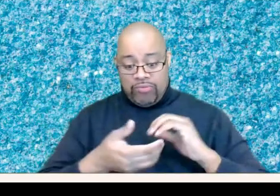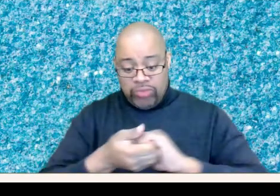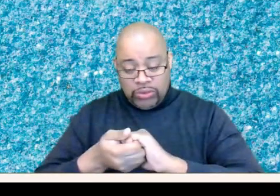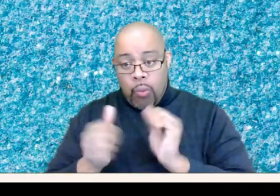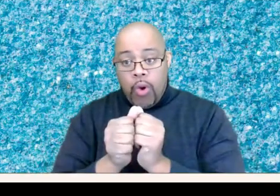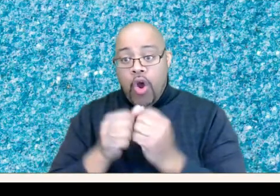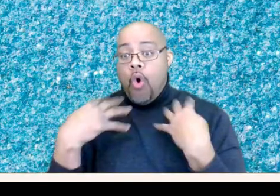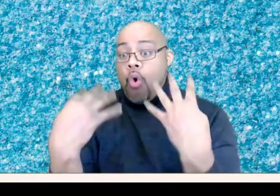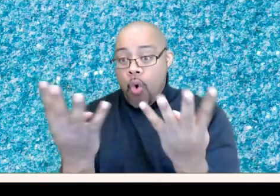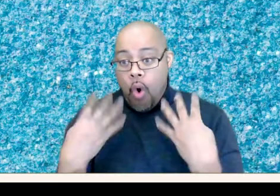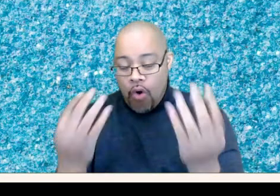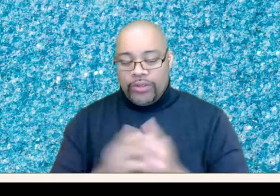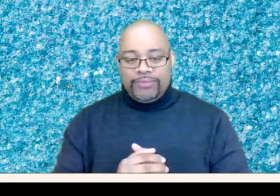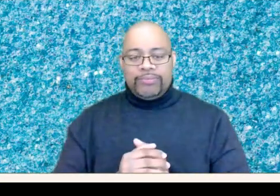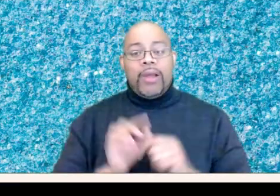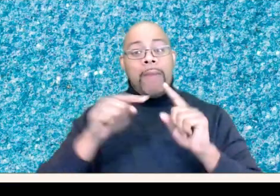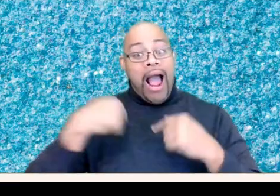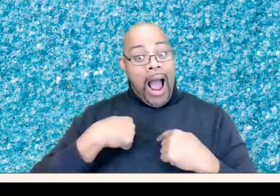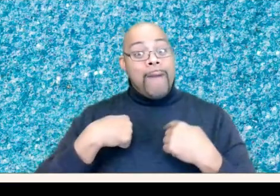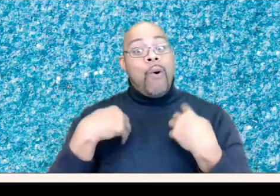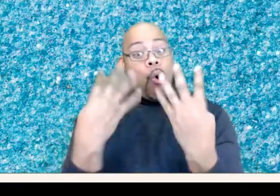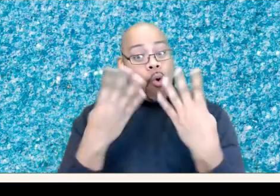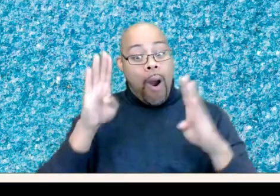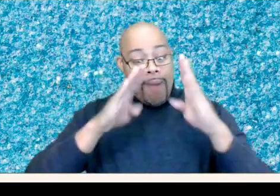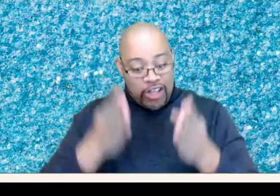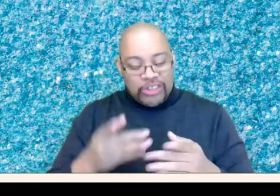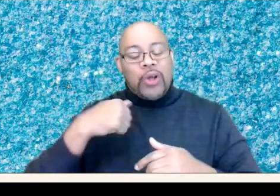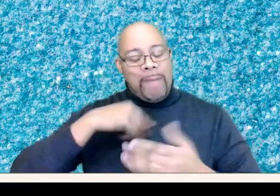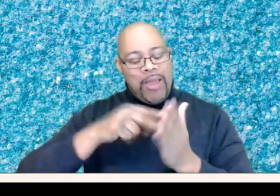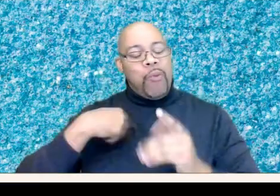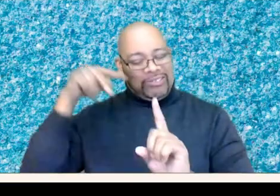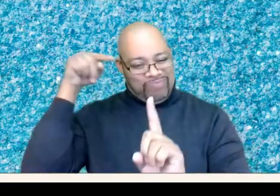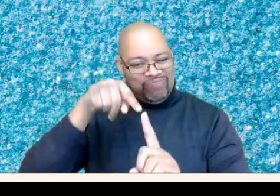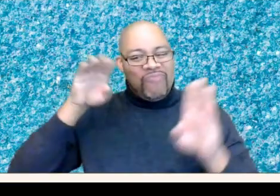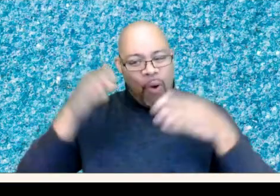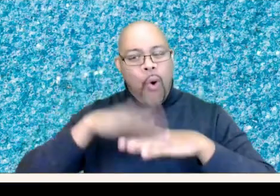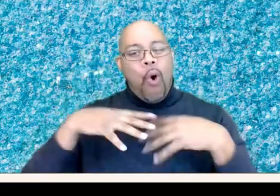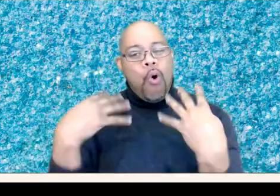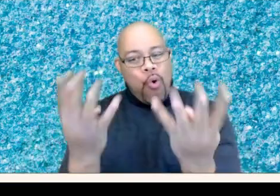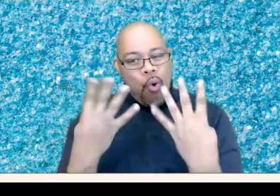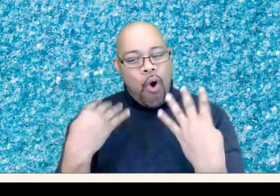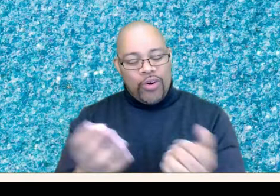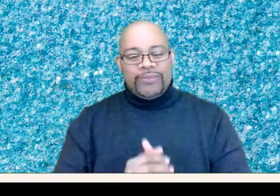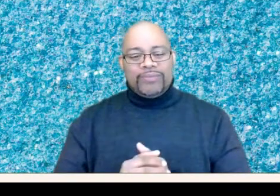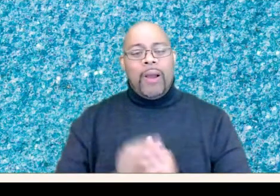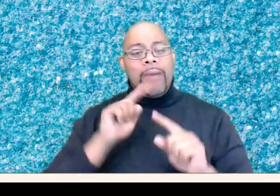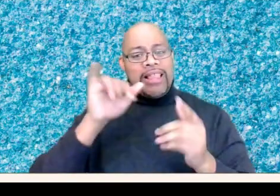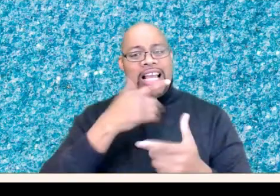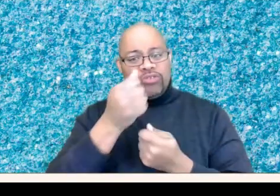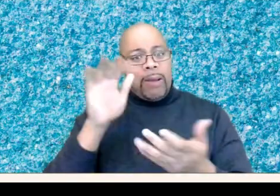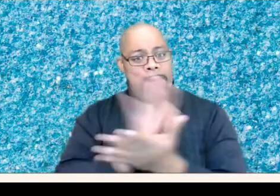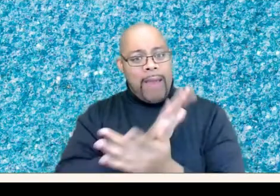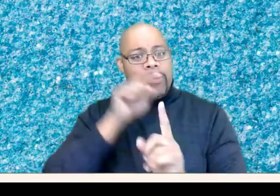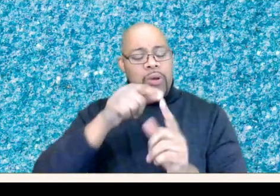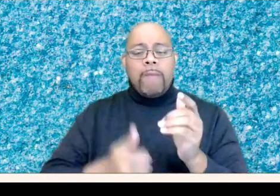corals. However, I am a coral biologist, so we're going to focus on that. And this interesting paper is one of